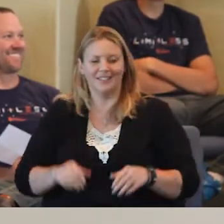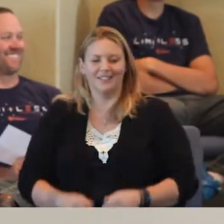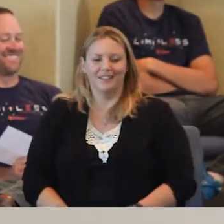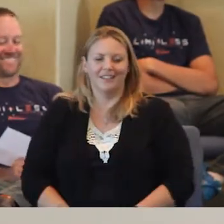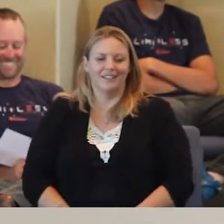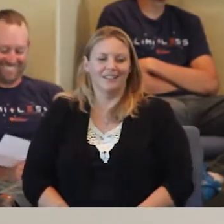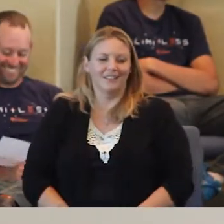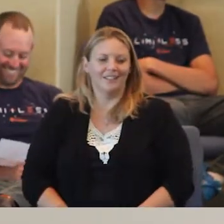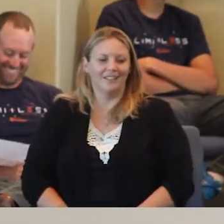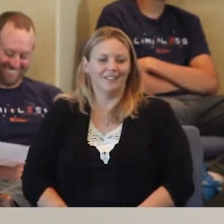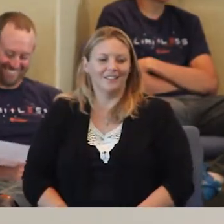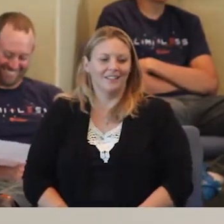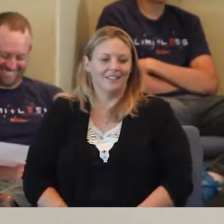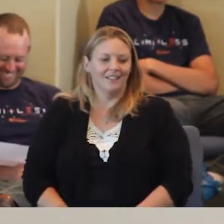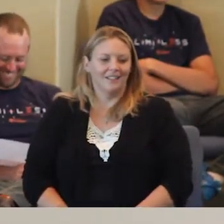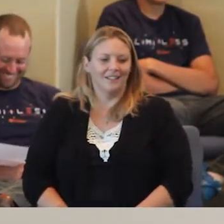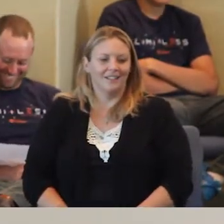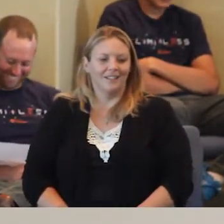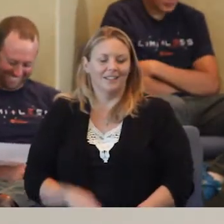And